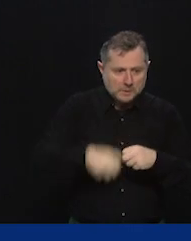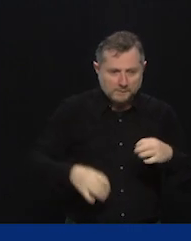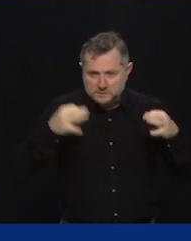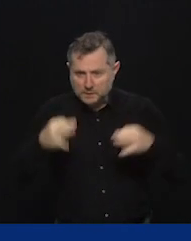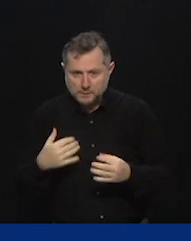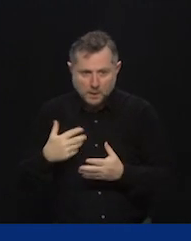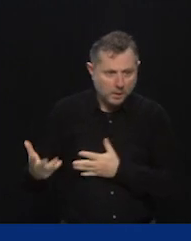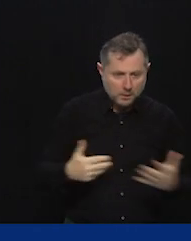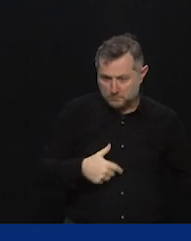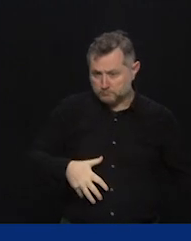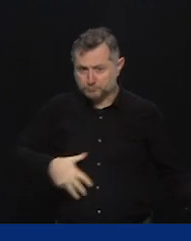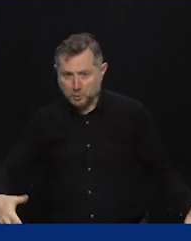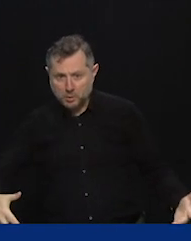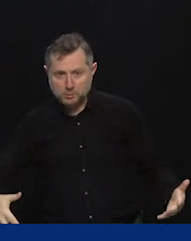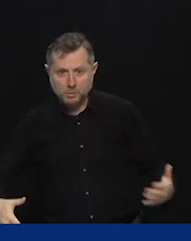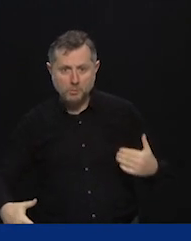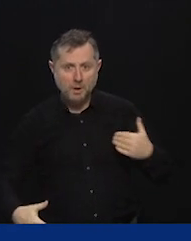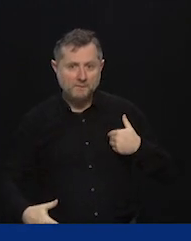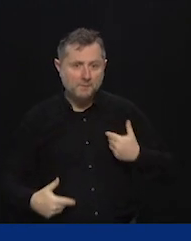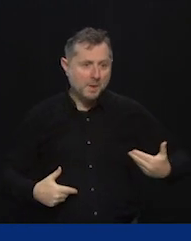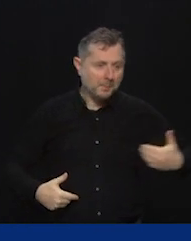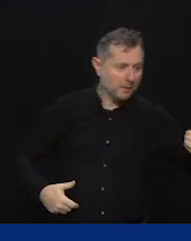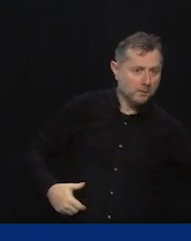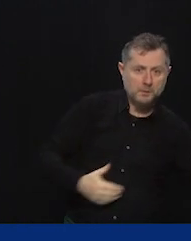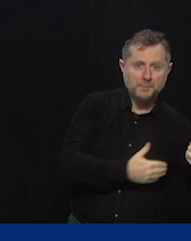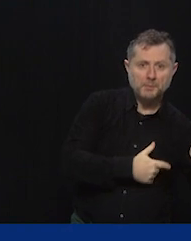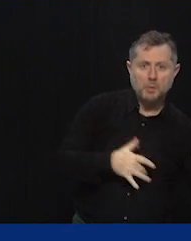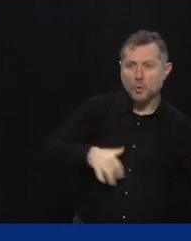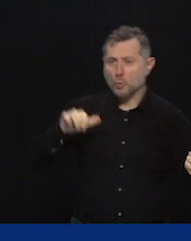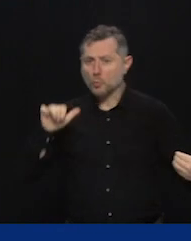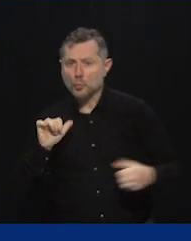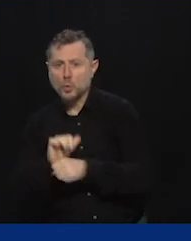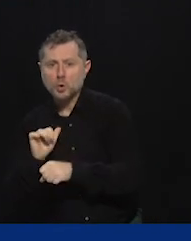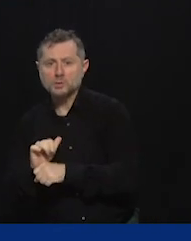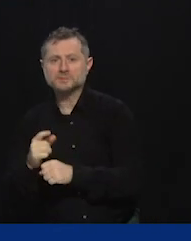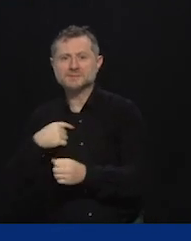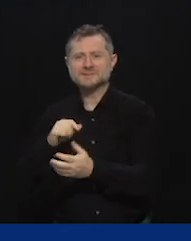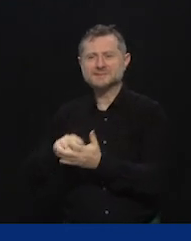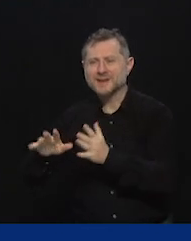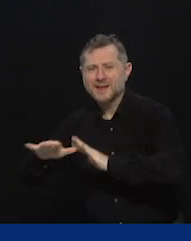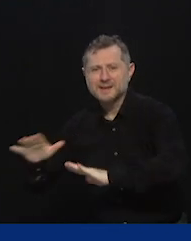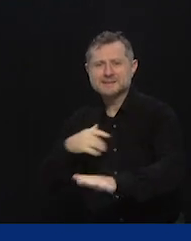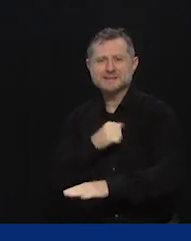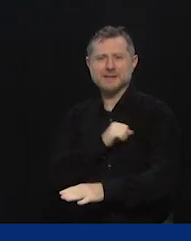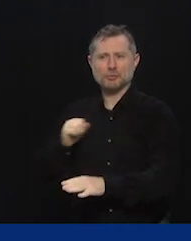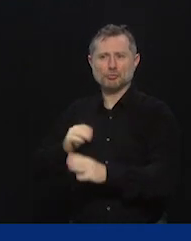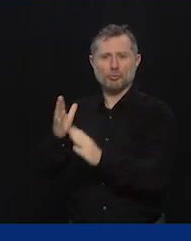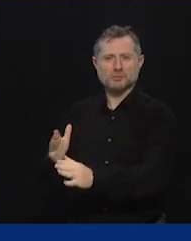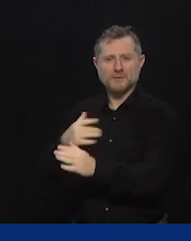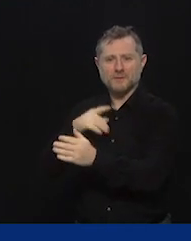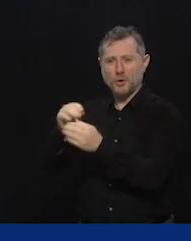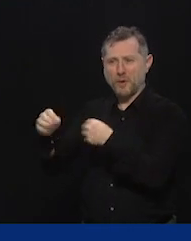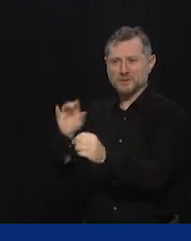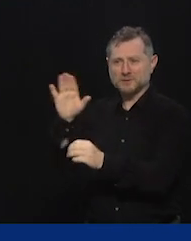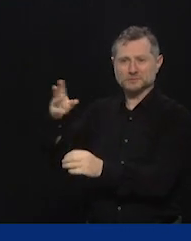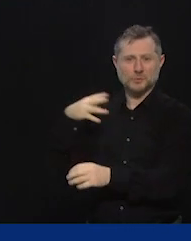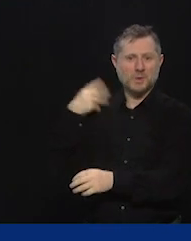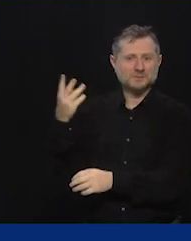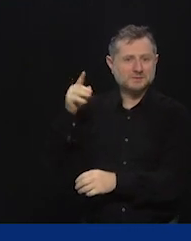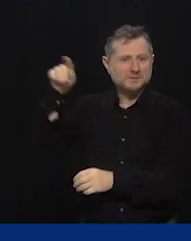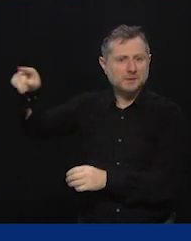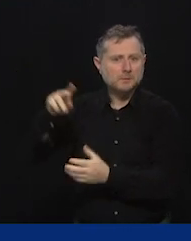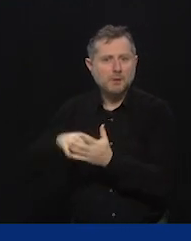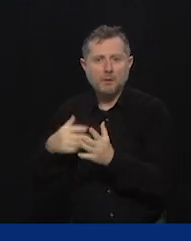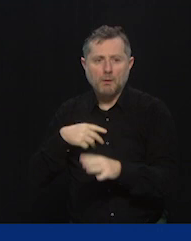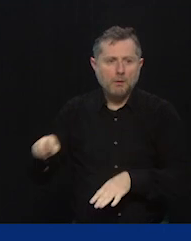baby, working as an attorney on Senator Daniel Patrick Moynihan's staff in Washington, and thought for sure it'd be an easy time